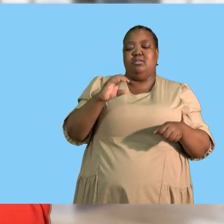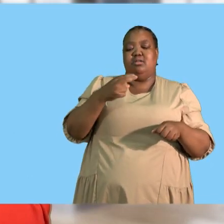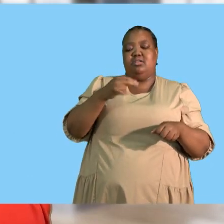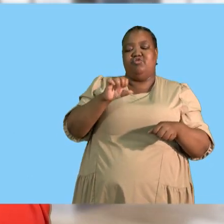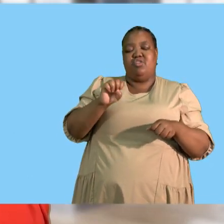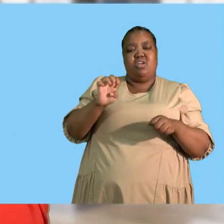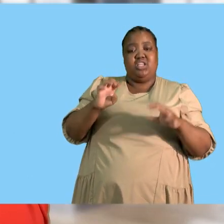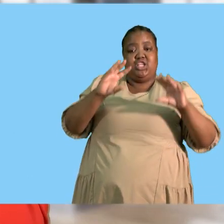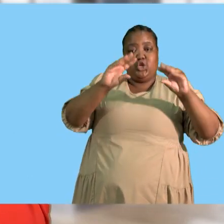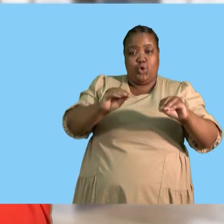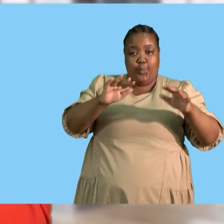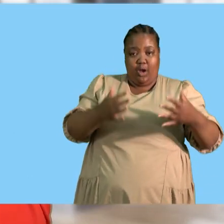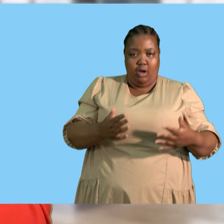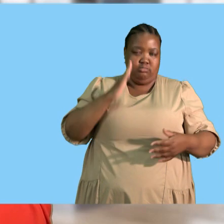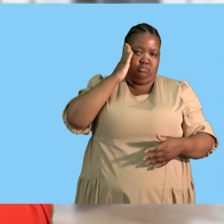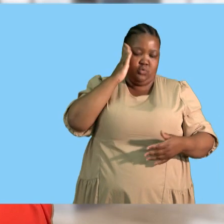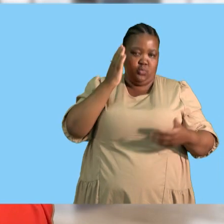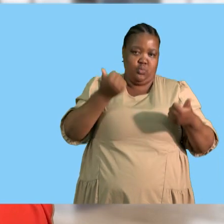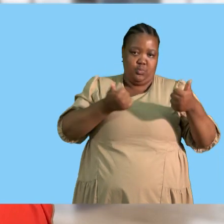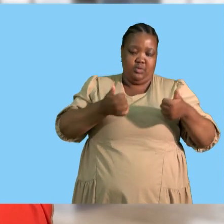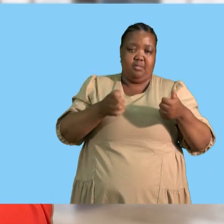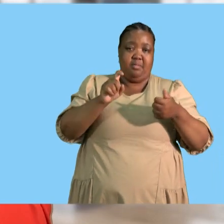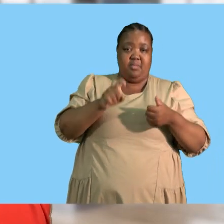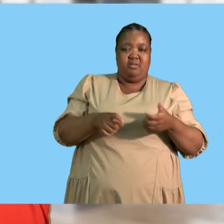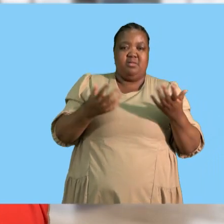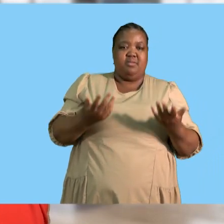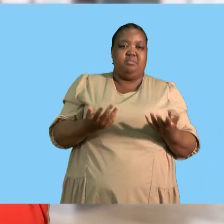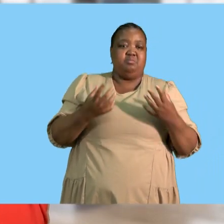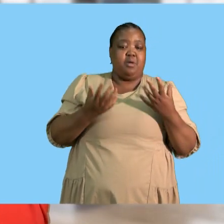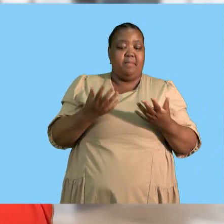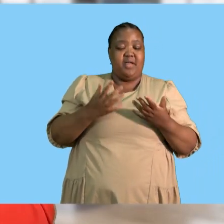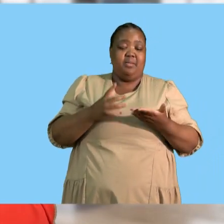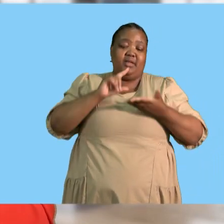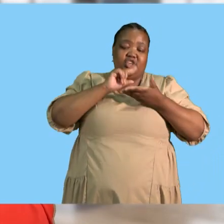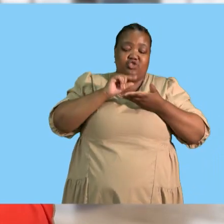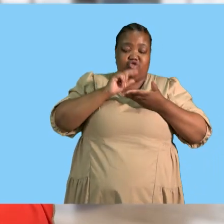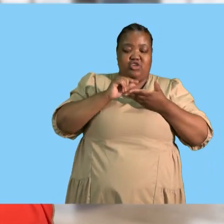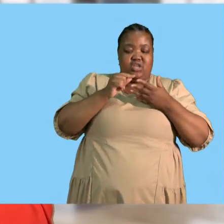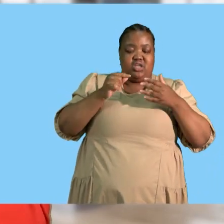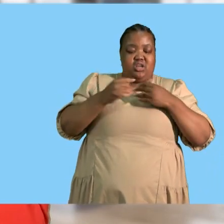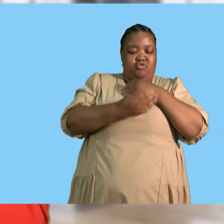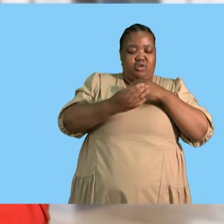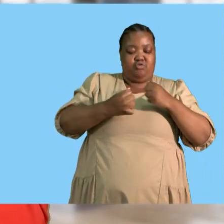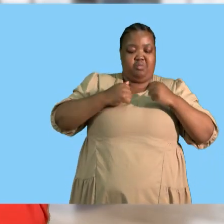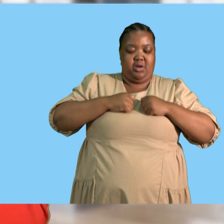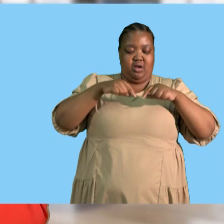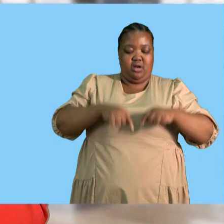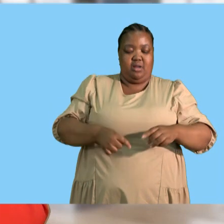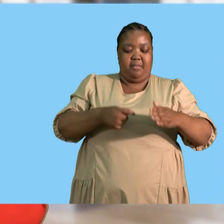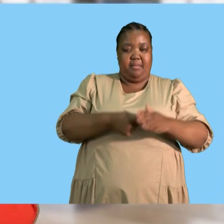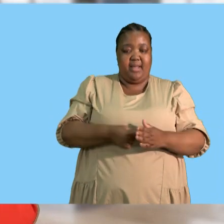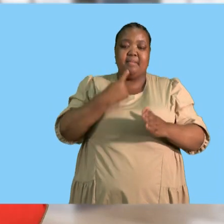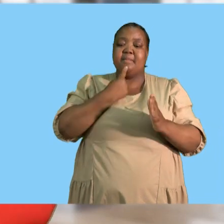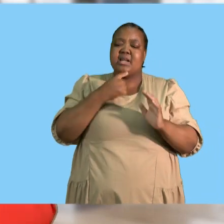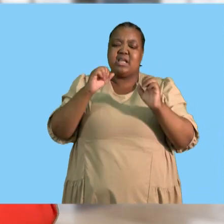stop. So in this case, if I decide to use the chicken in my country and not the country that